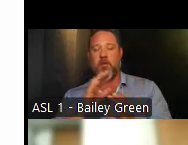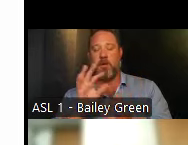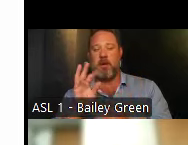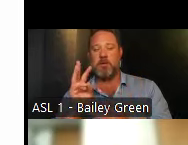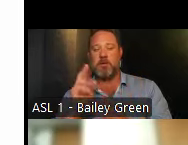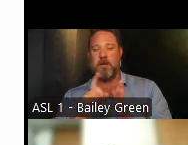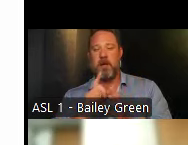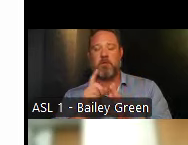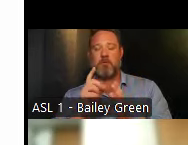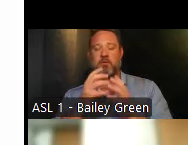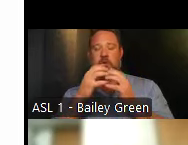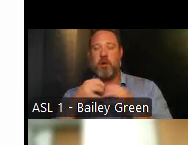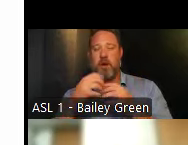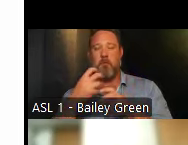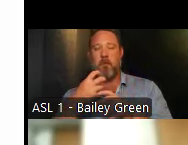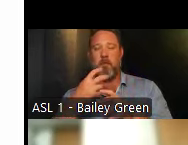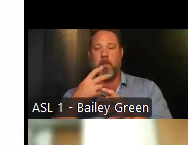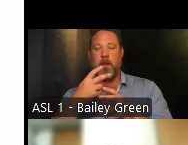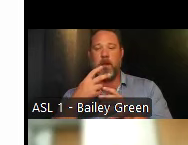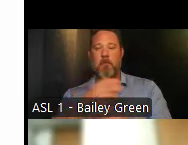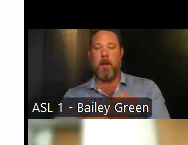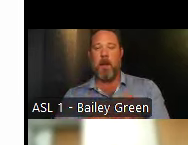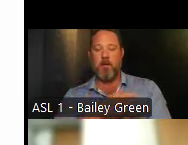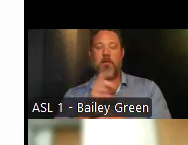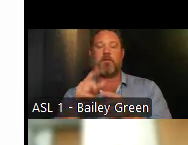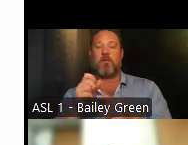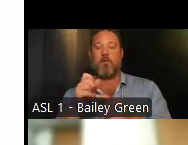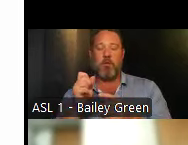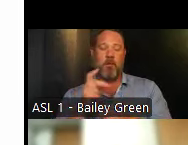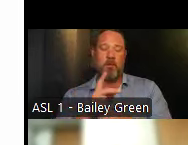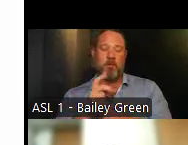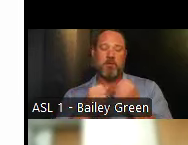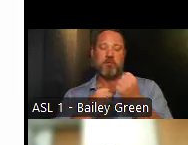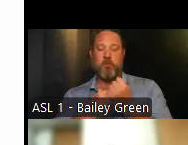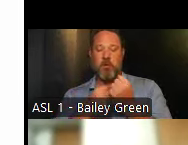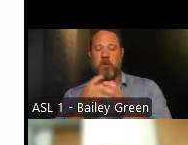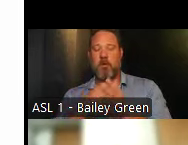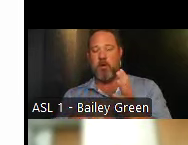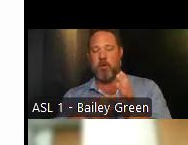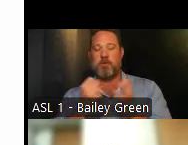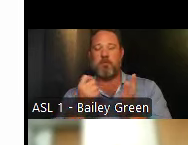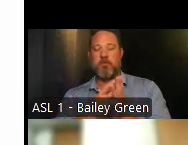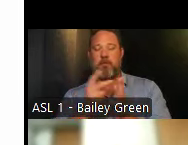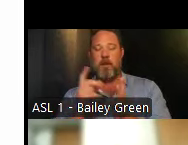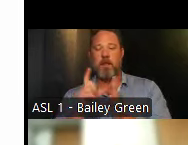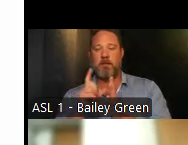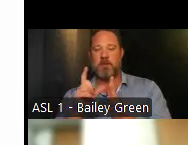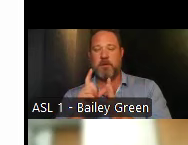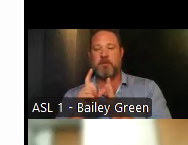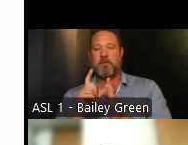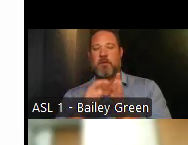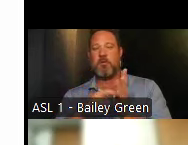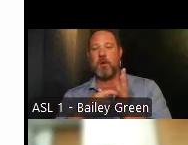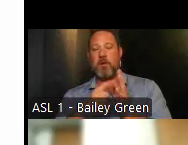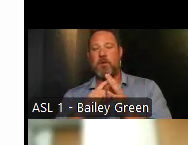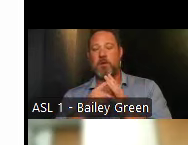during a power outage until a reimbursement rate add-on to support the cost of this requirement is approved by the legislature. This requirement was